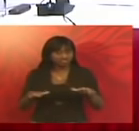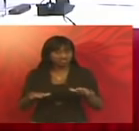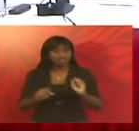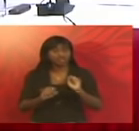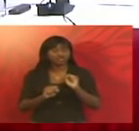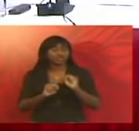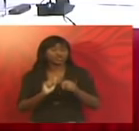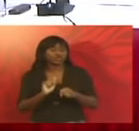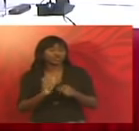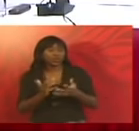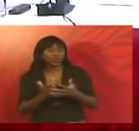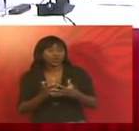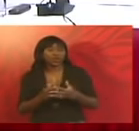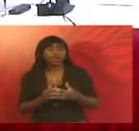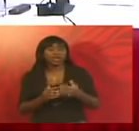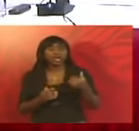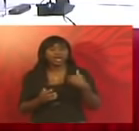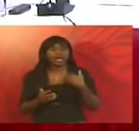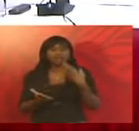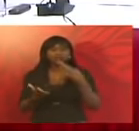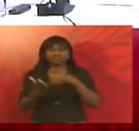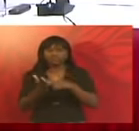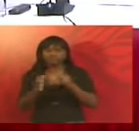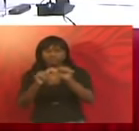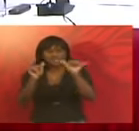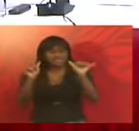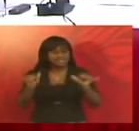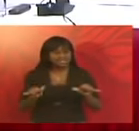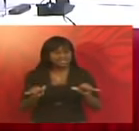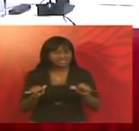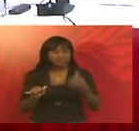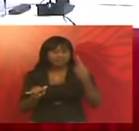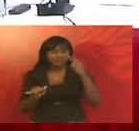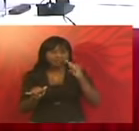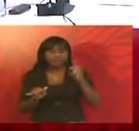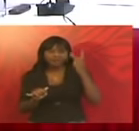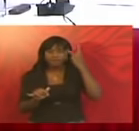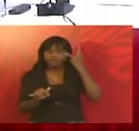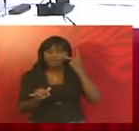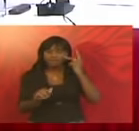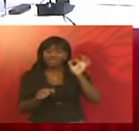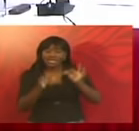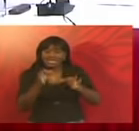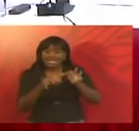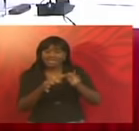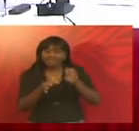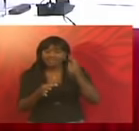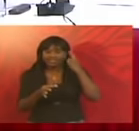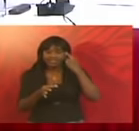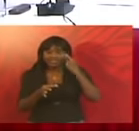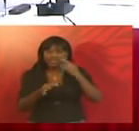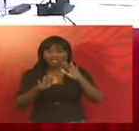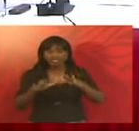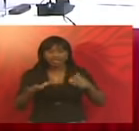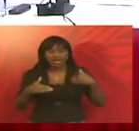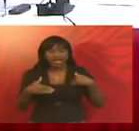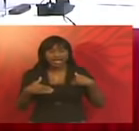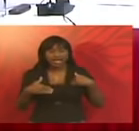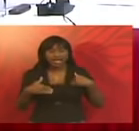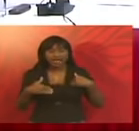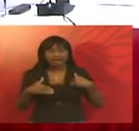said, is there a reporting system in place for parents to access if they believe their child is having severe side effects?